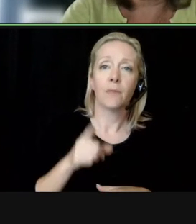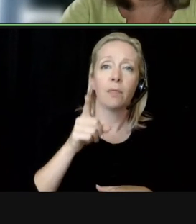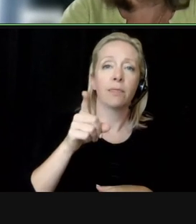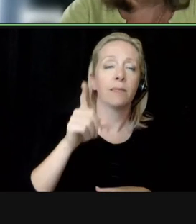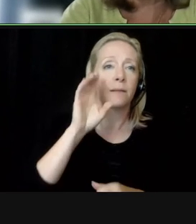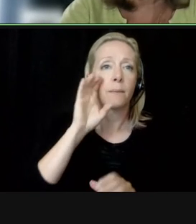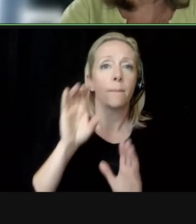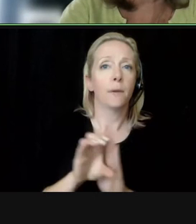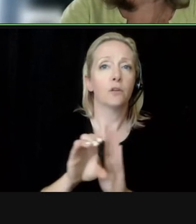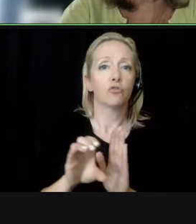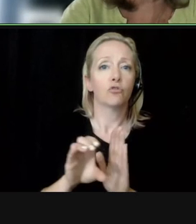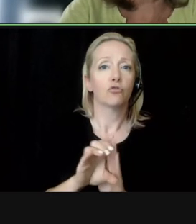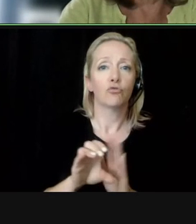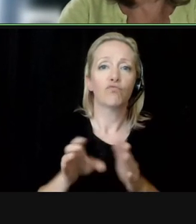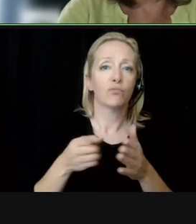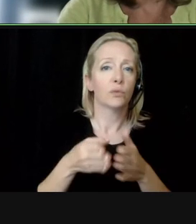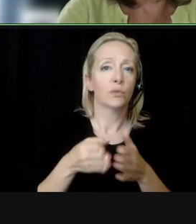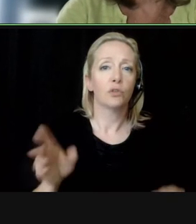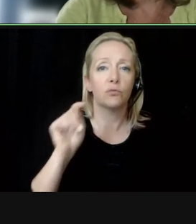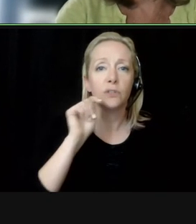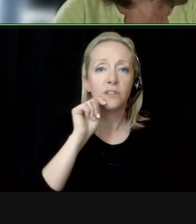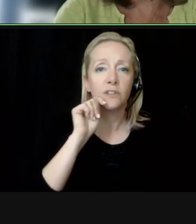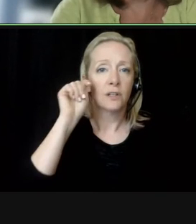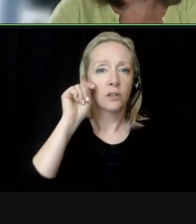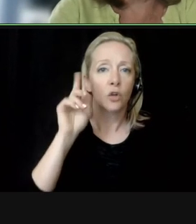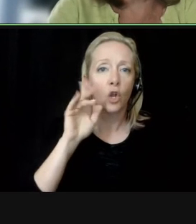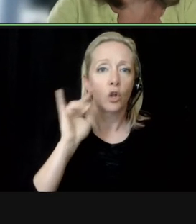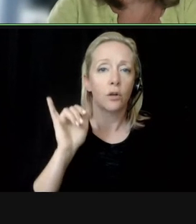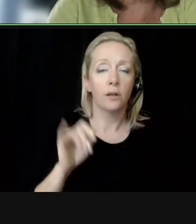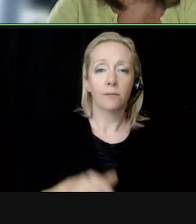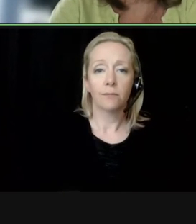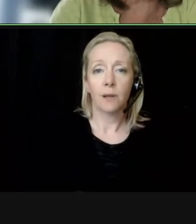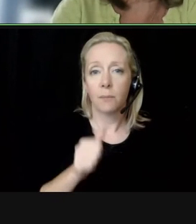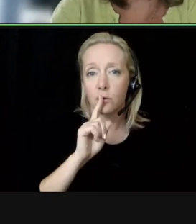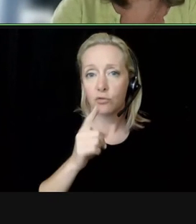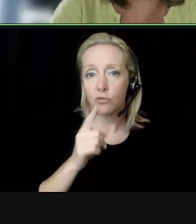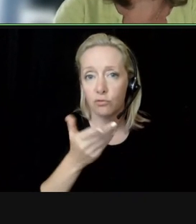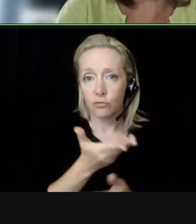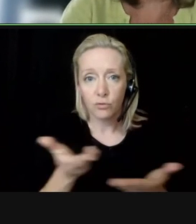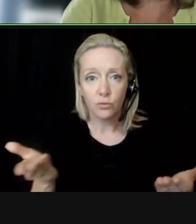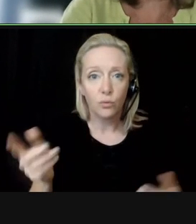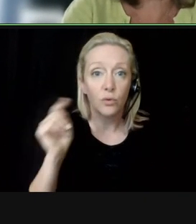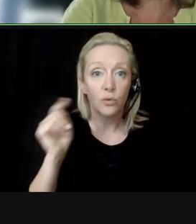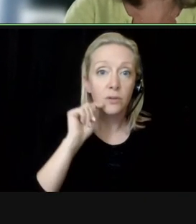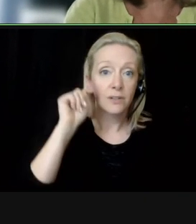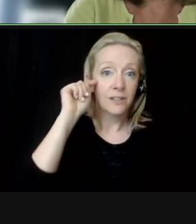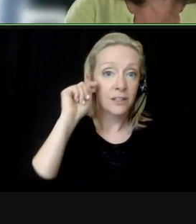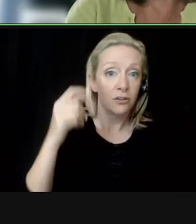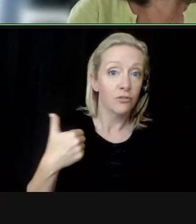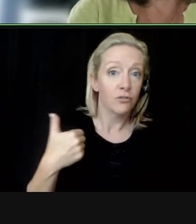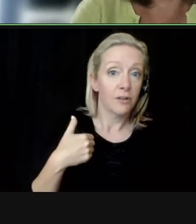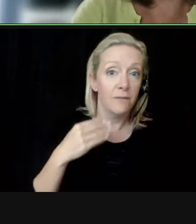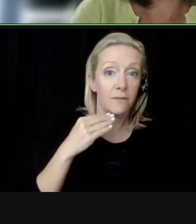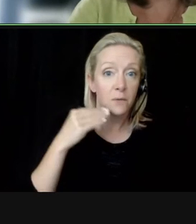of teenagers, and I don't know how many of you have teens, but I know I have